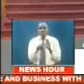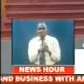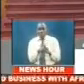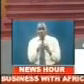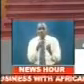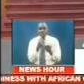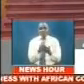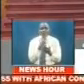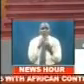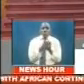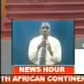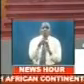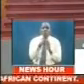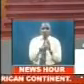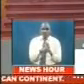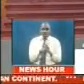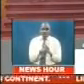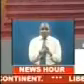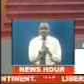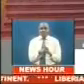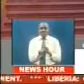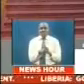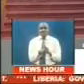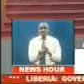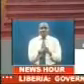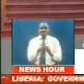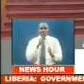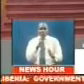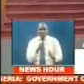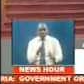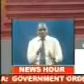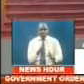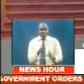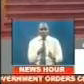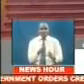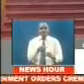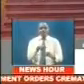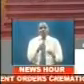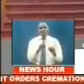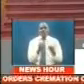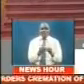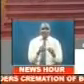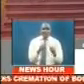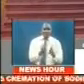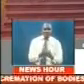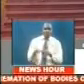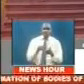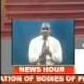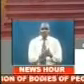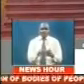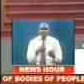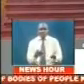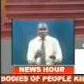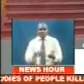credibility. DPs will ride on that. In fact, rating agencies will ride on that. And out of that, we'll